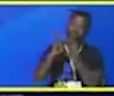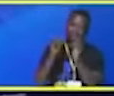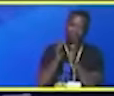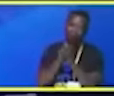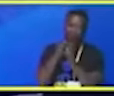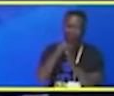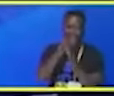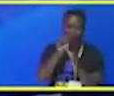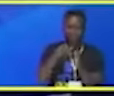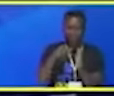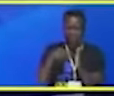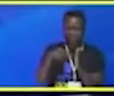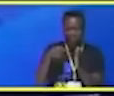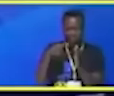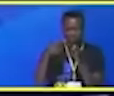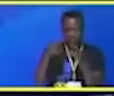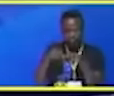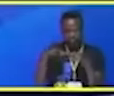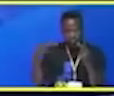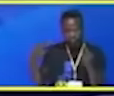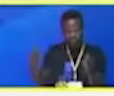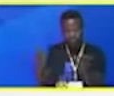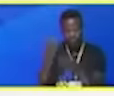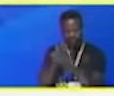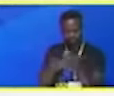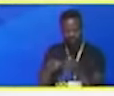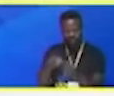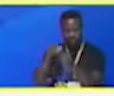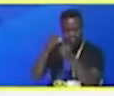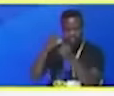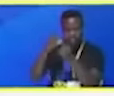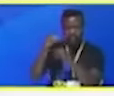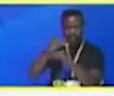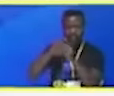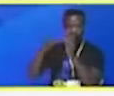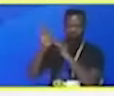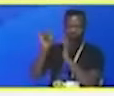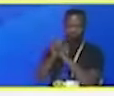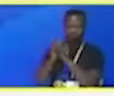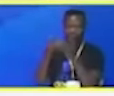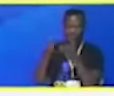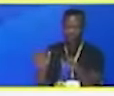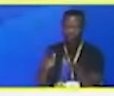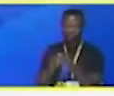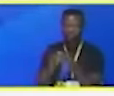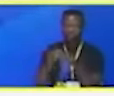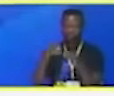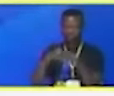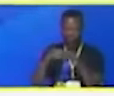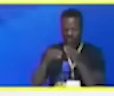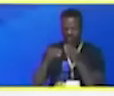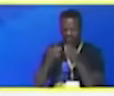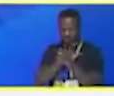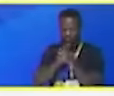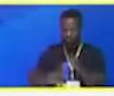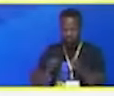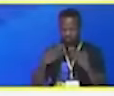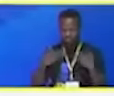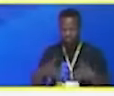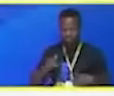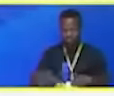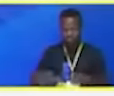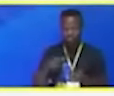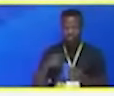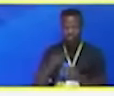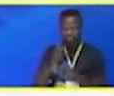reveal something about God that I believe is missing across the body of Christ. I submit to